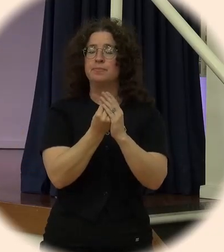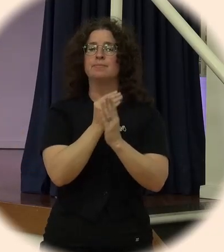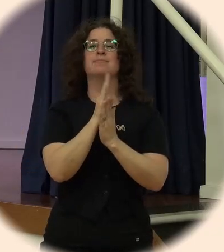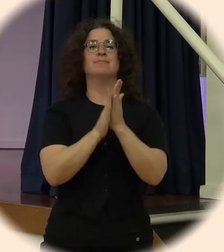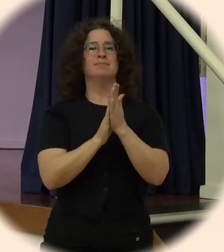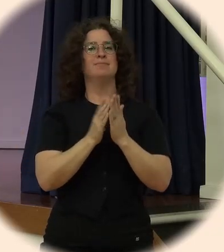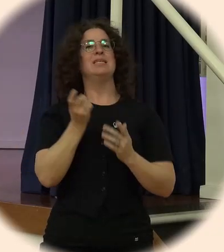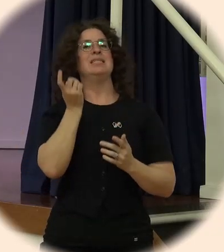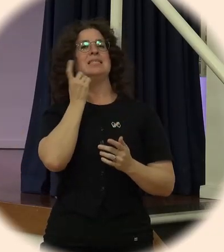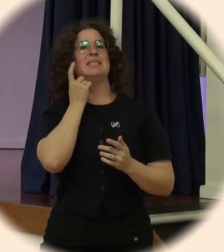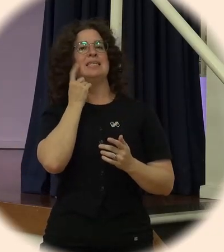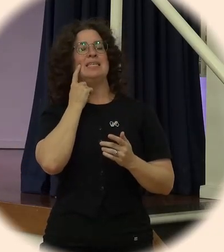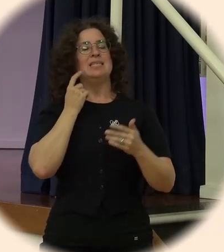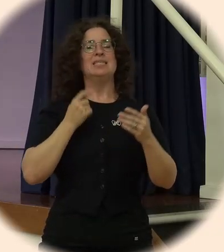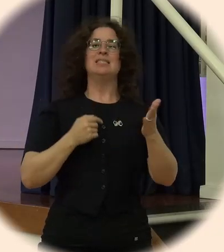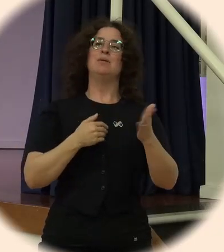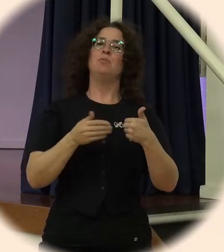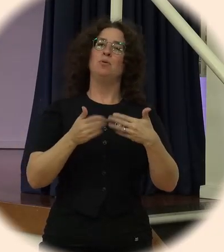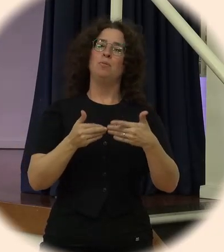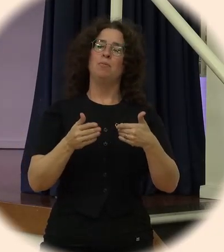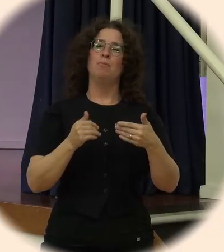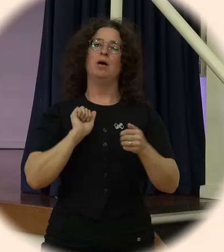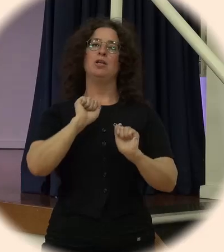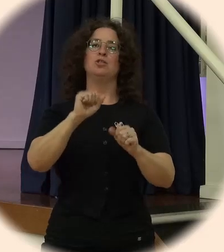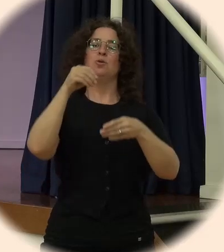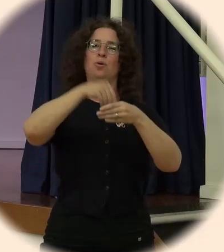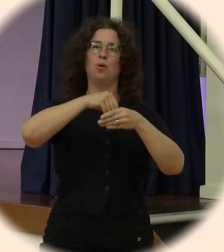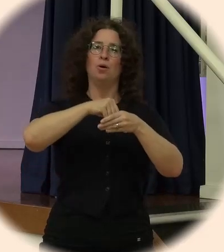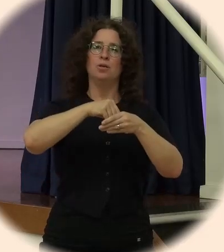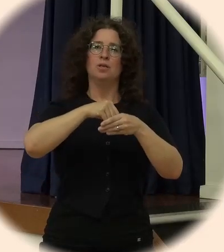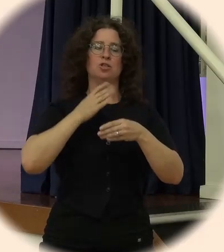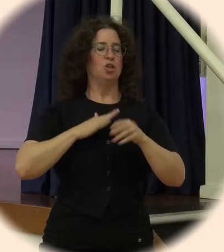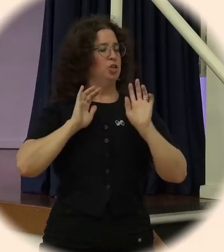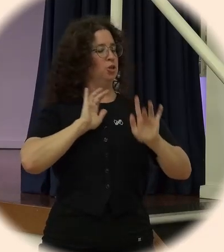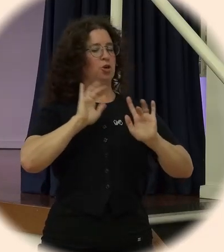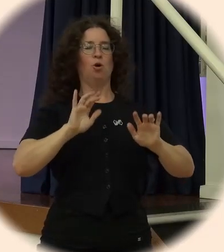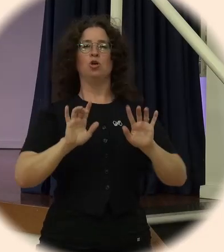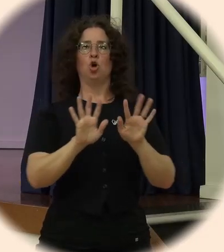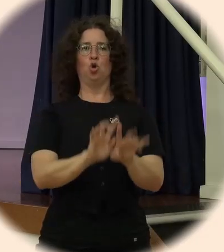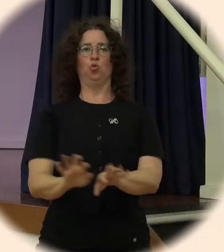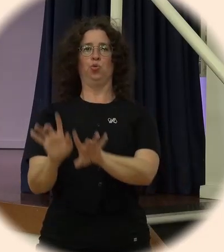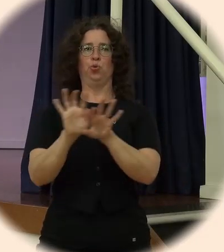how your content is stored, delivered, and updated, all without touching a single line of code.